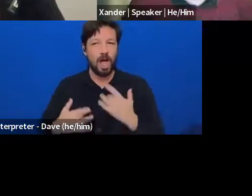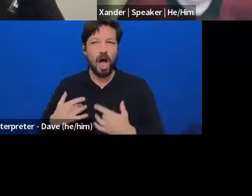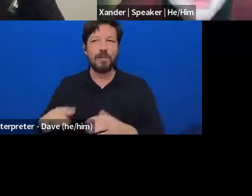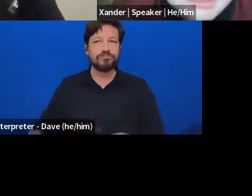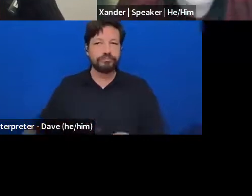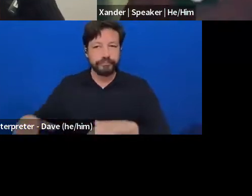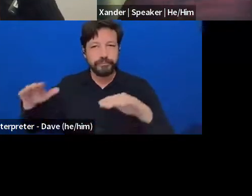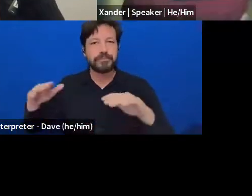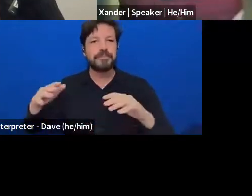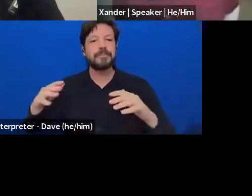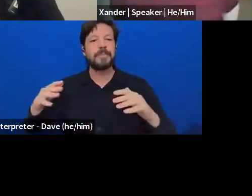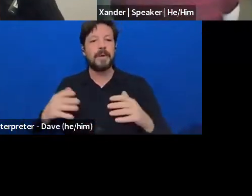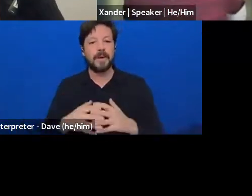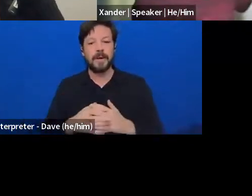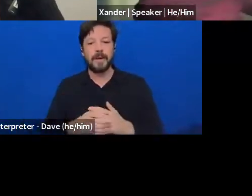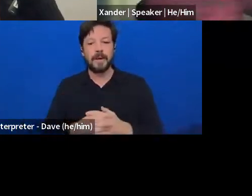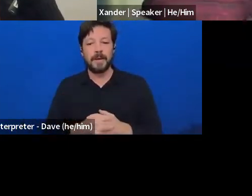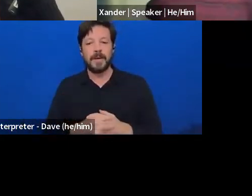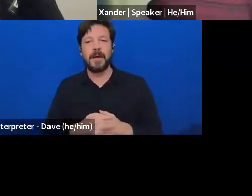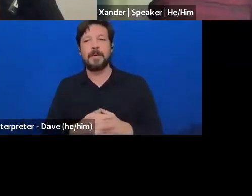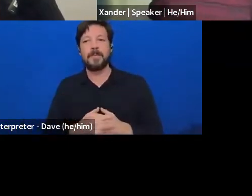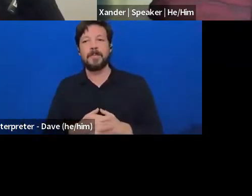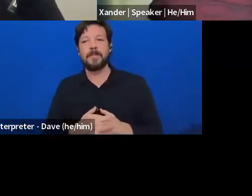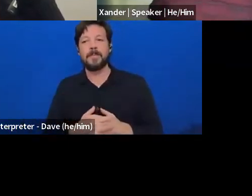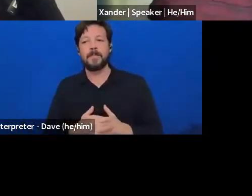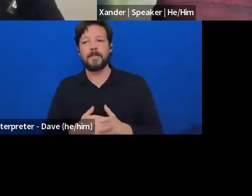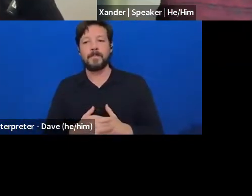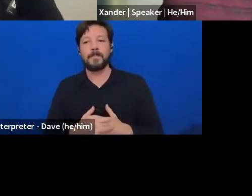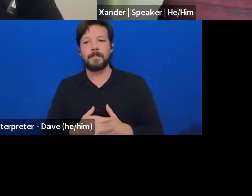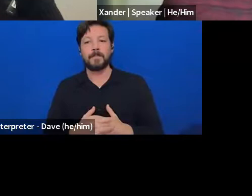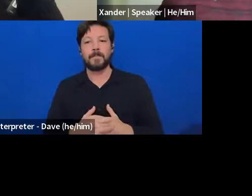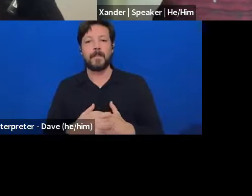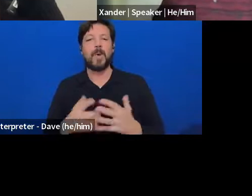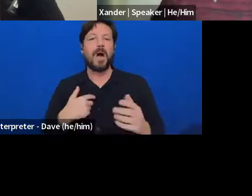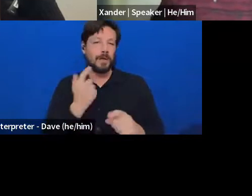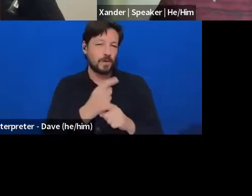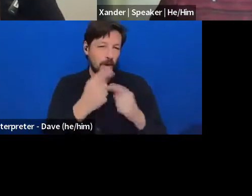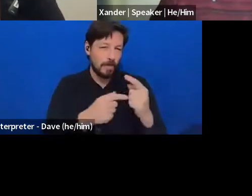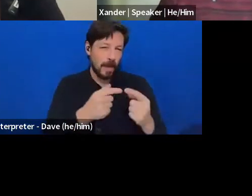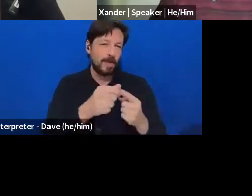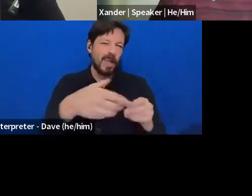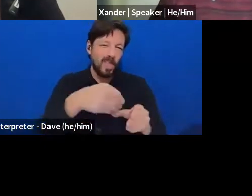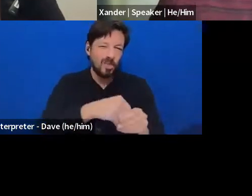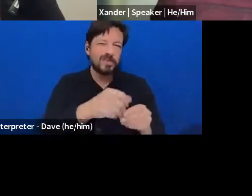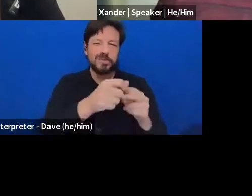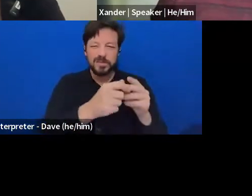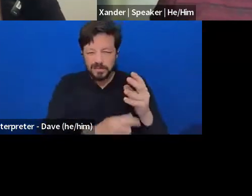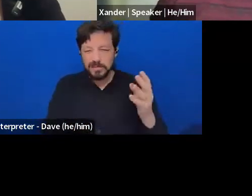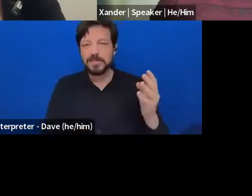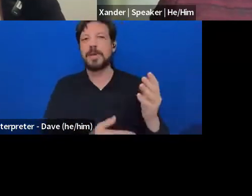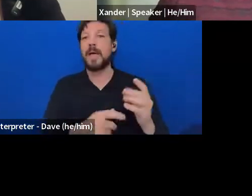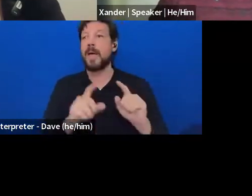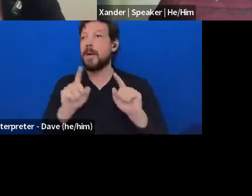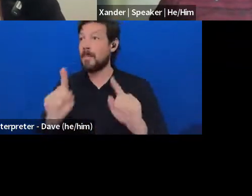really important. Yes, we've talked about inclusion and all those things, but it's also really important to embrace